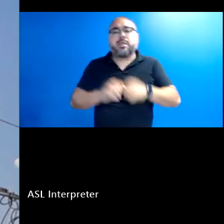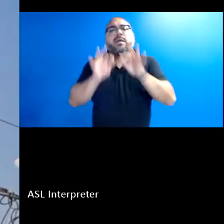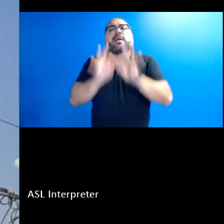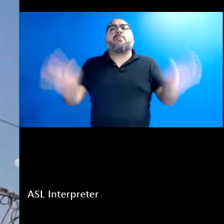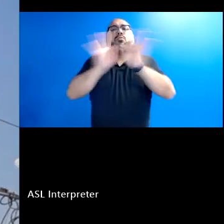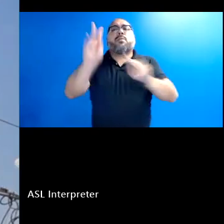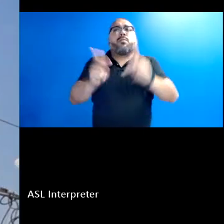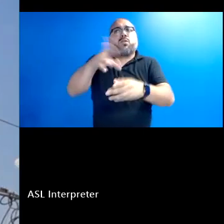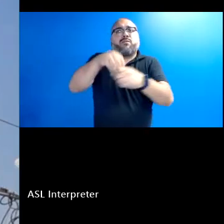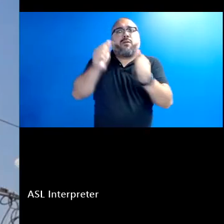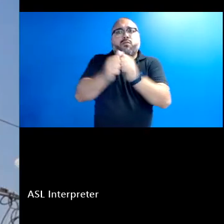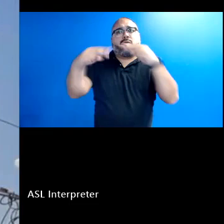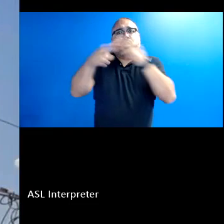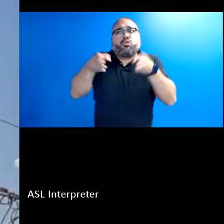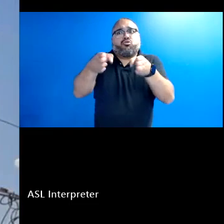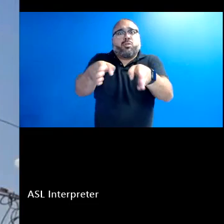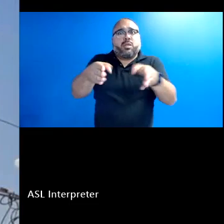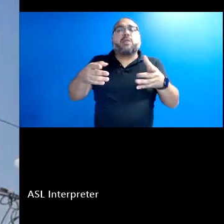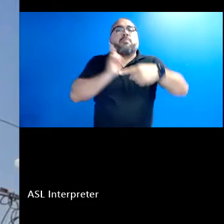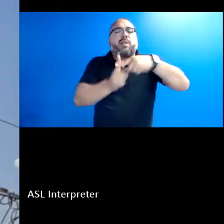and community-based organizations.